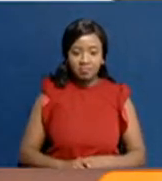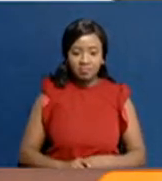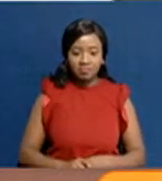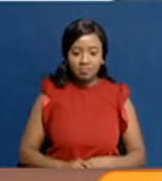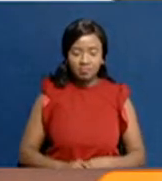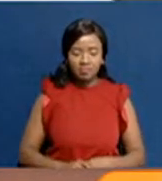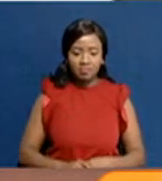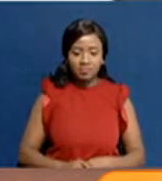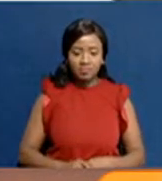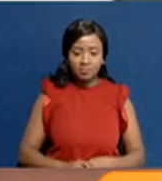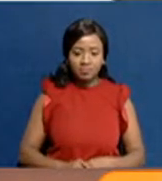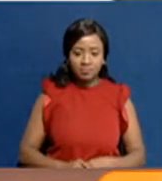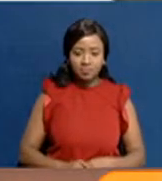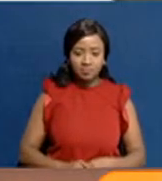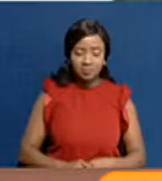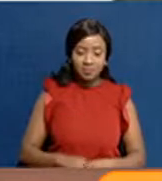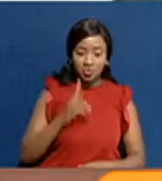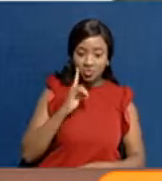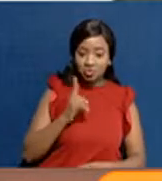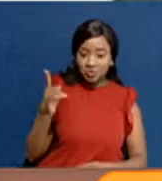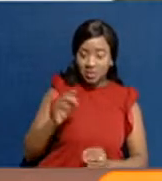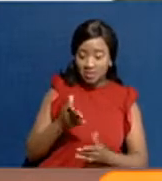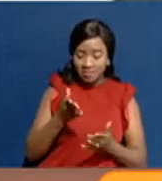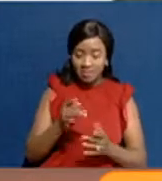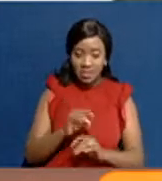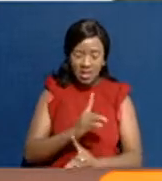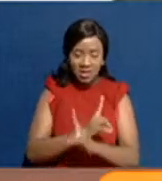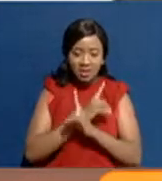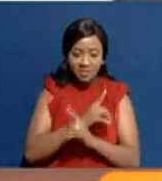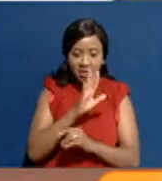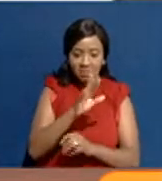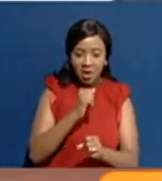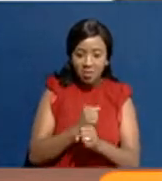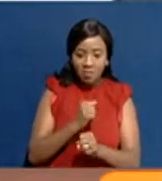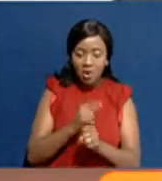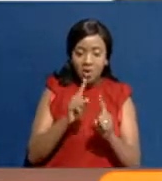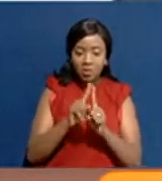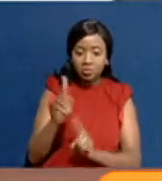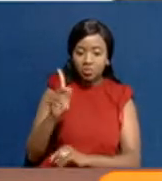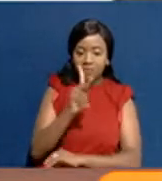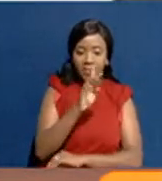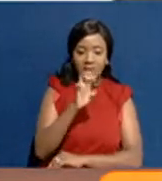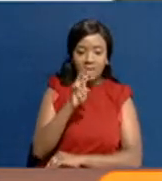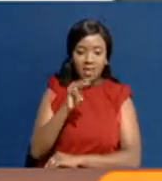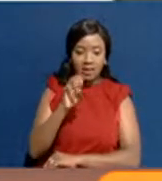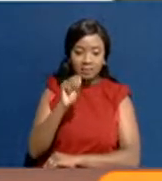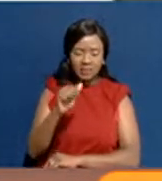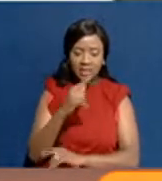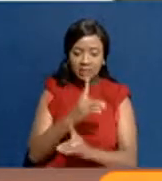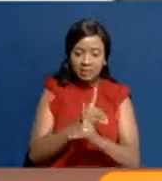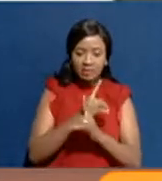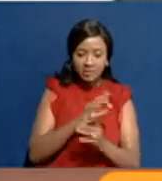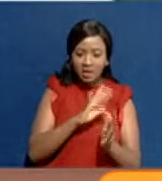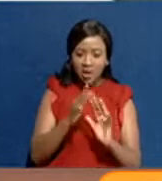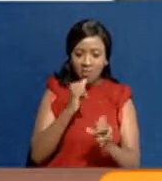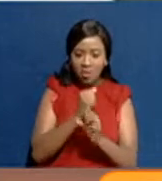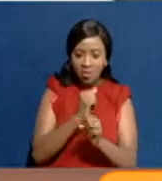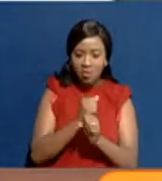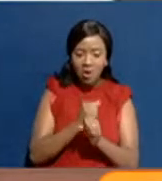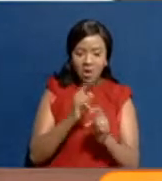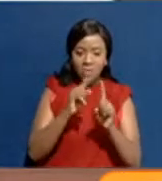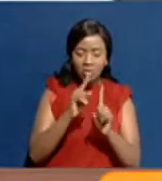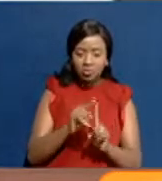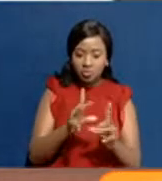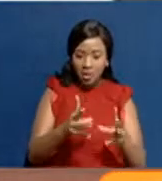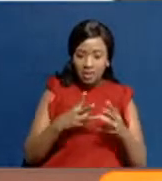here defending what they had been doing, because KEMSA had decided that it was supposed to be Shobika Impacts as well as Patek that